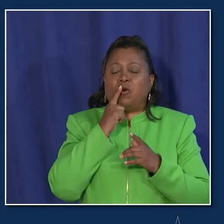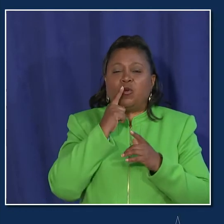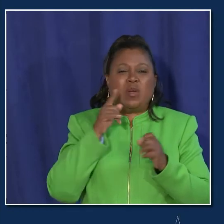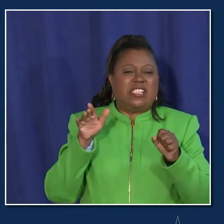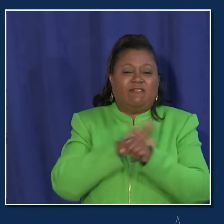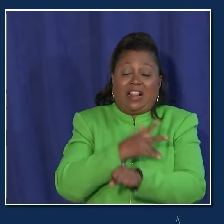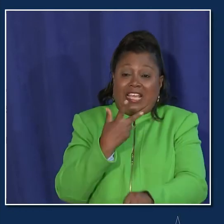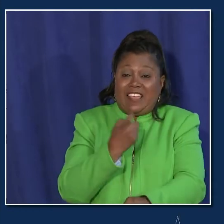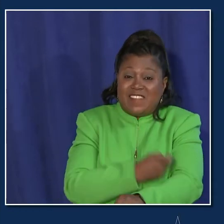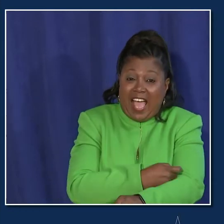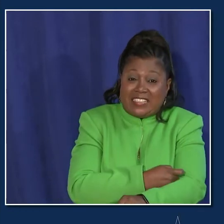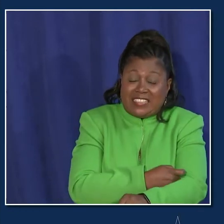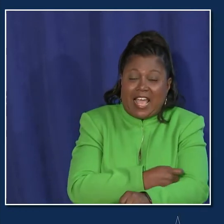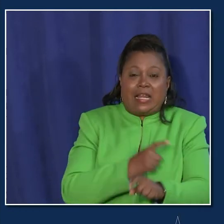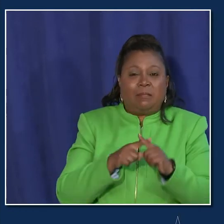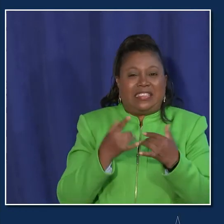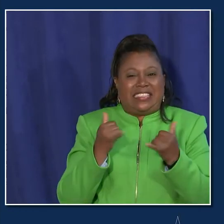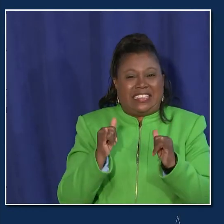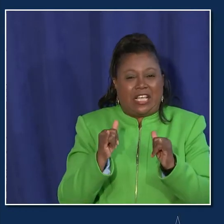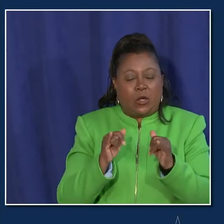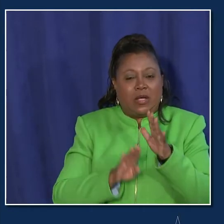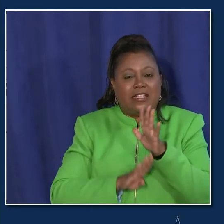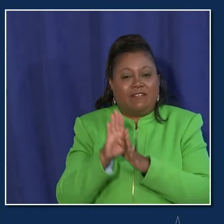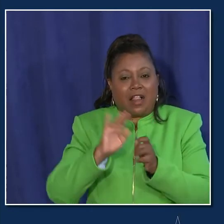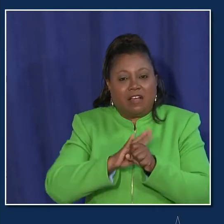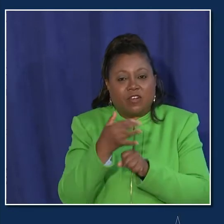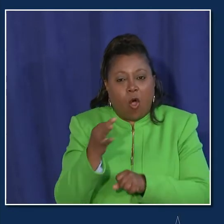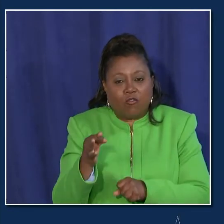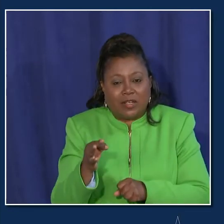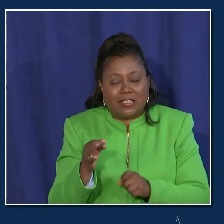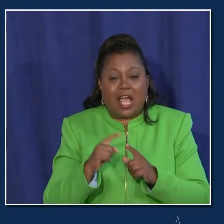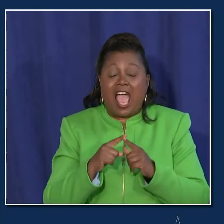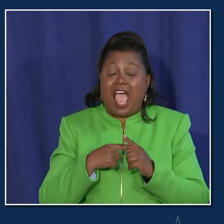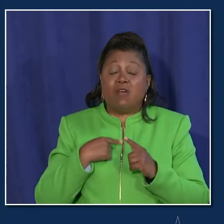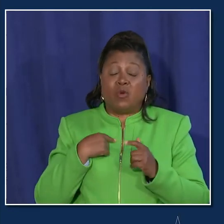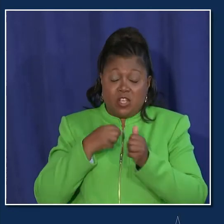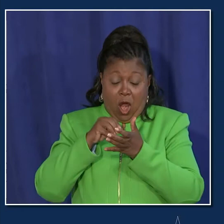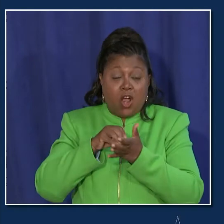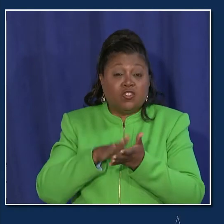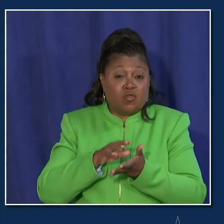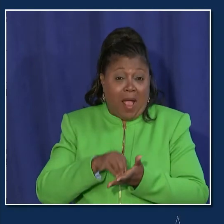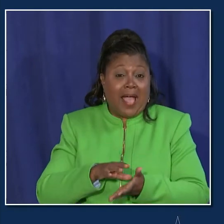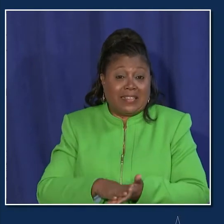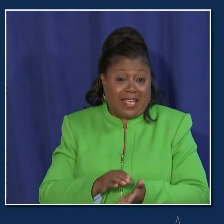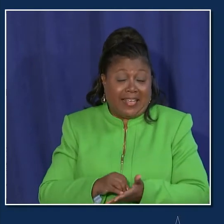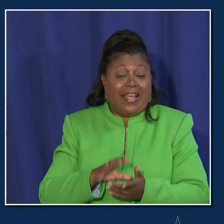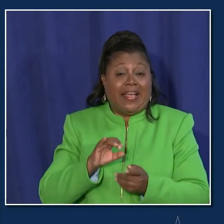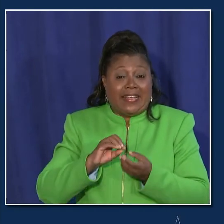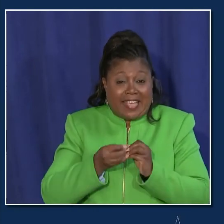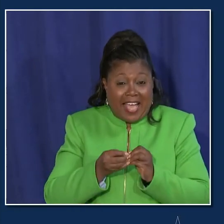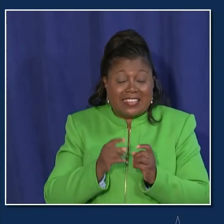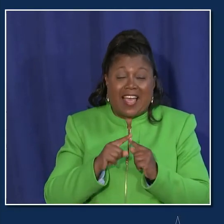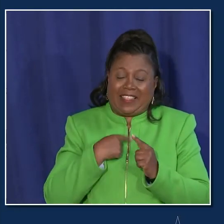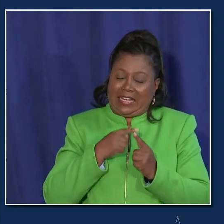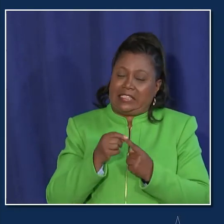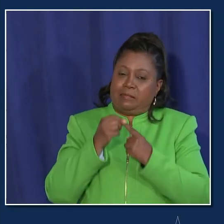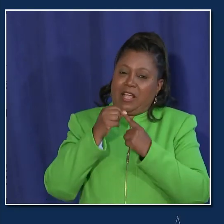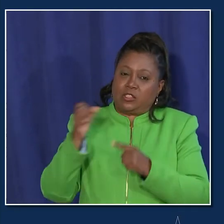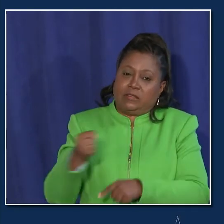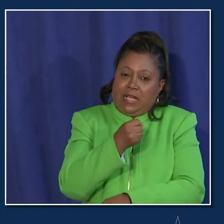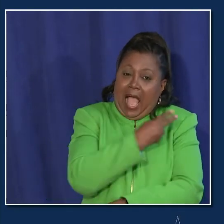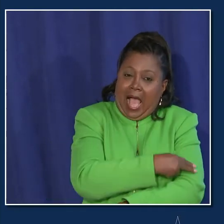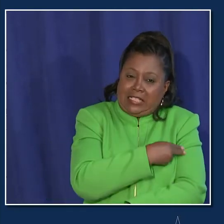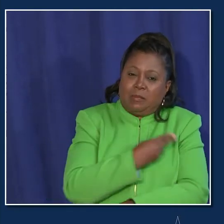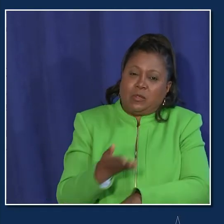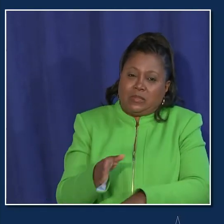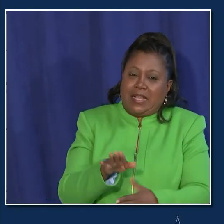fully vaccinated but who still develops COVID. And we are tracking here cases and then especially hospitalizations